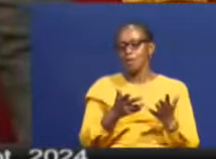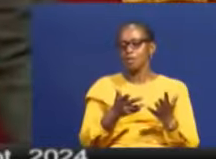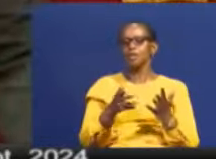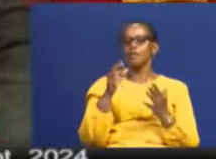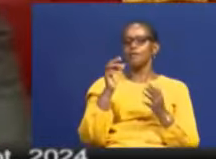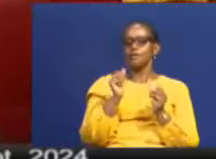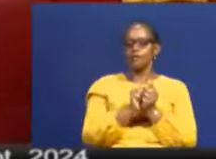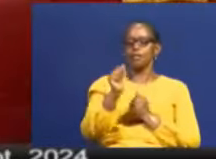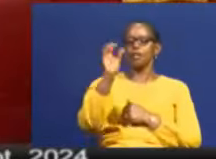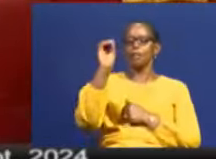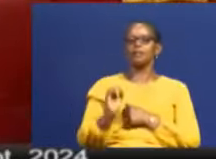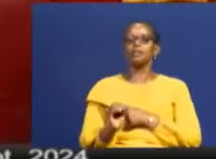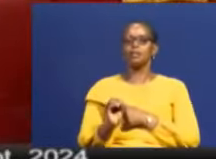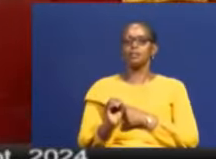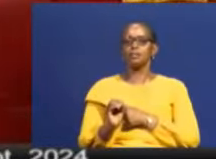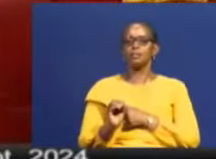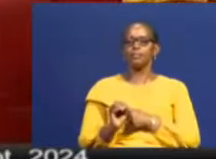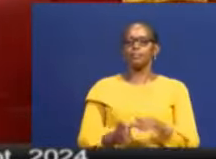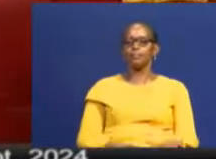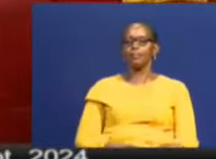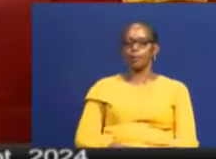of 15%. In fact,